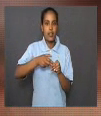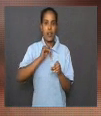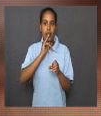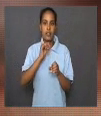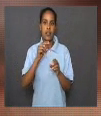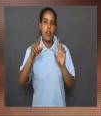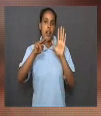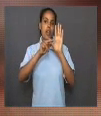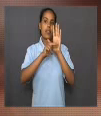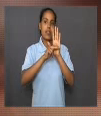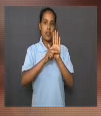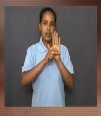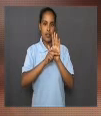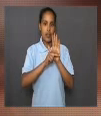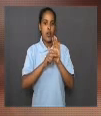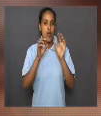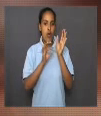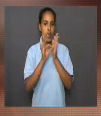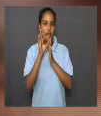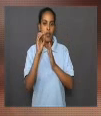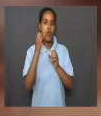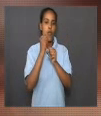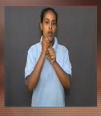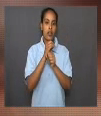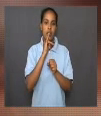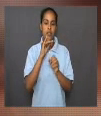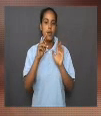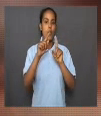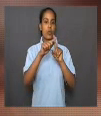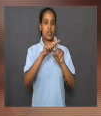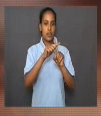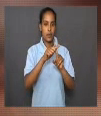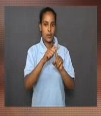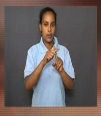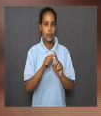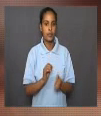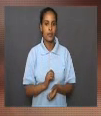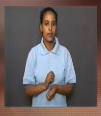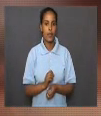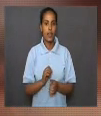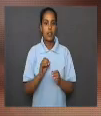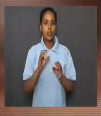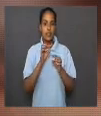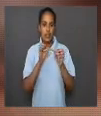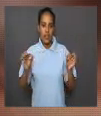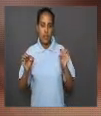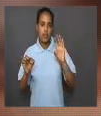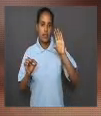the volume of the gas is negative and the quantity of work is positive.